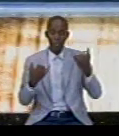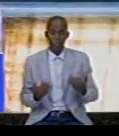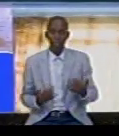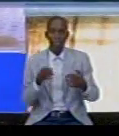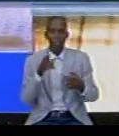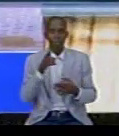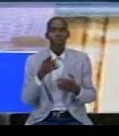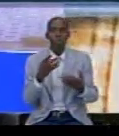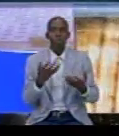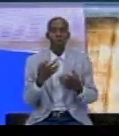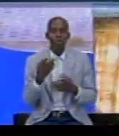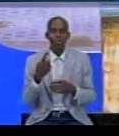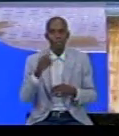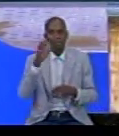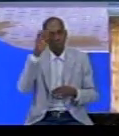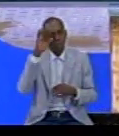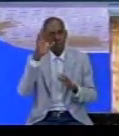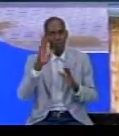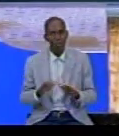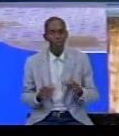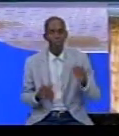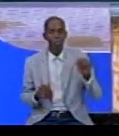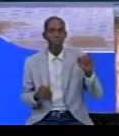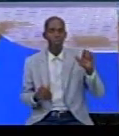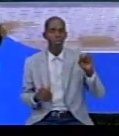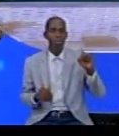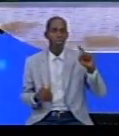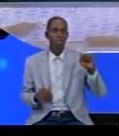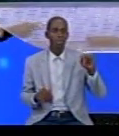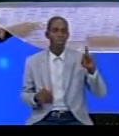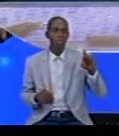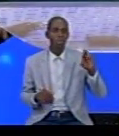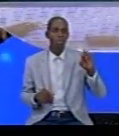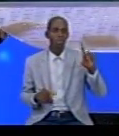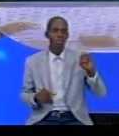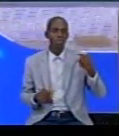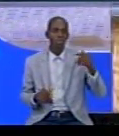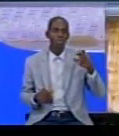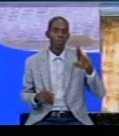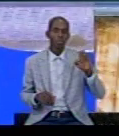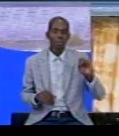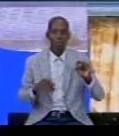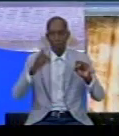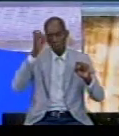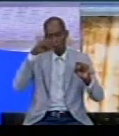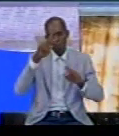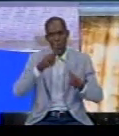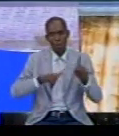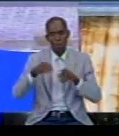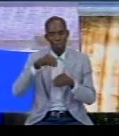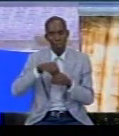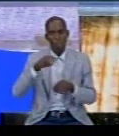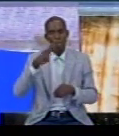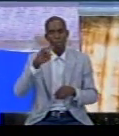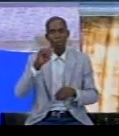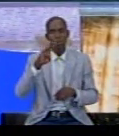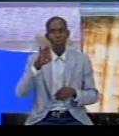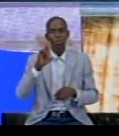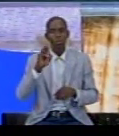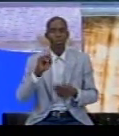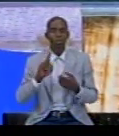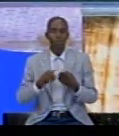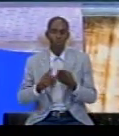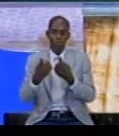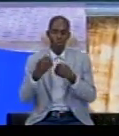the magicians and the astrologers and all those wise men of Babylon that they will come and